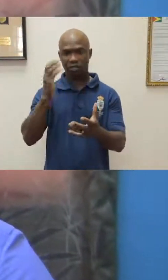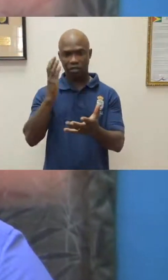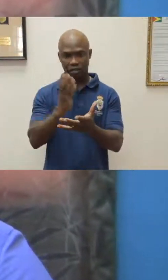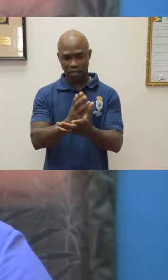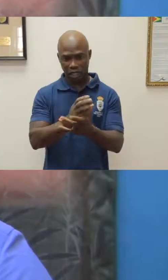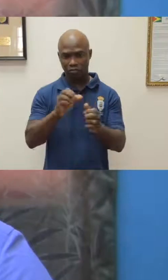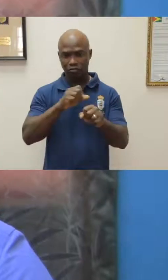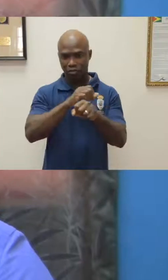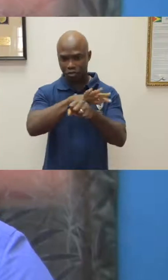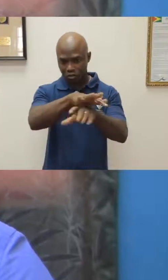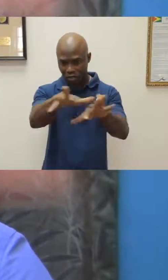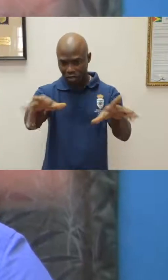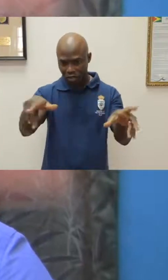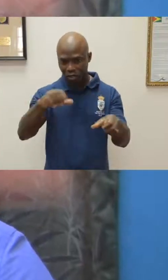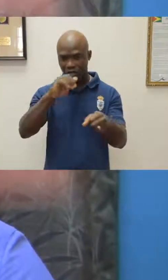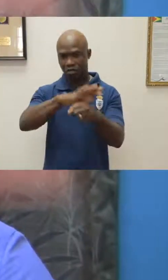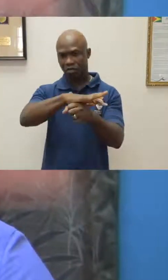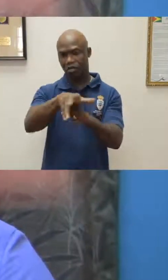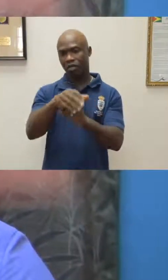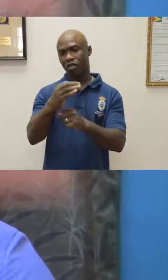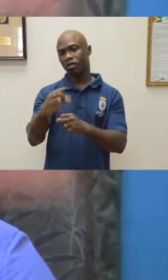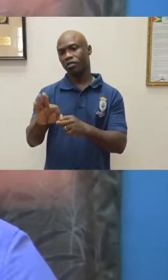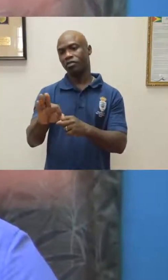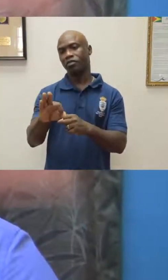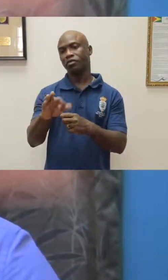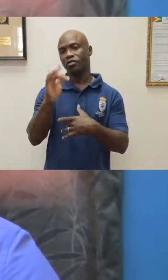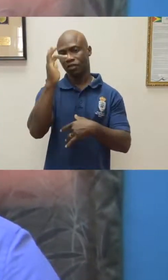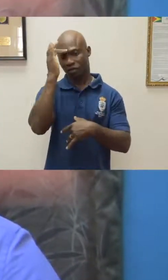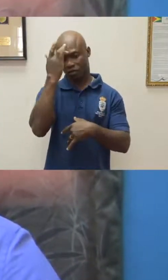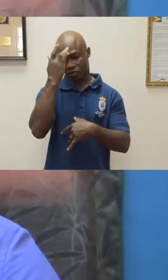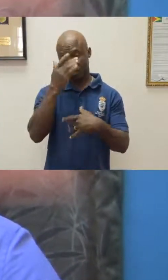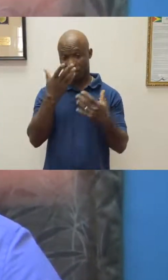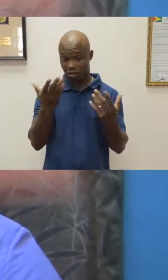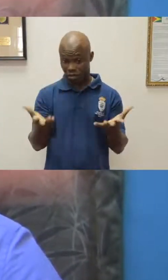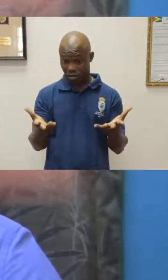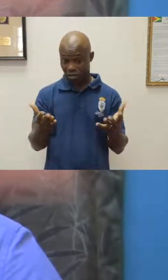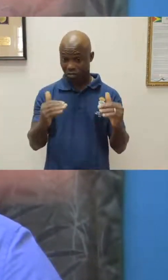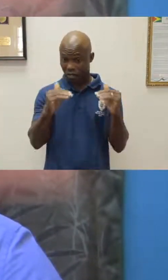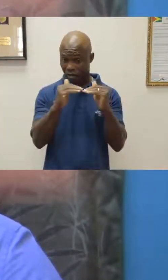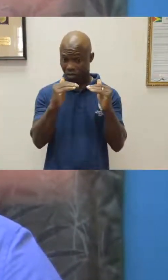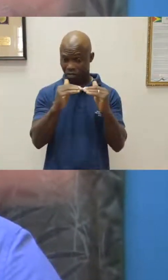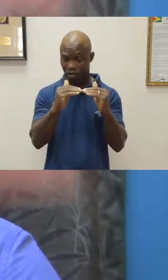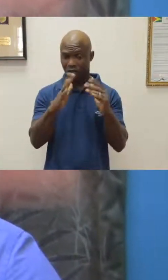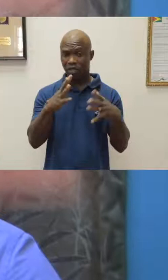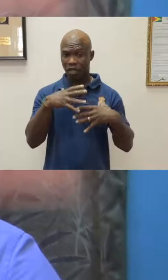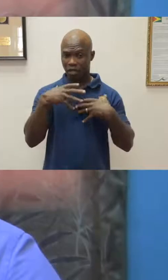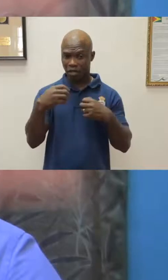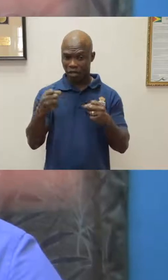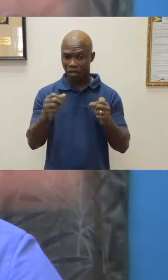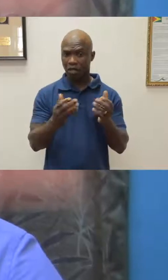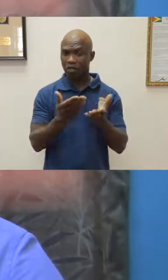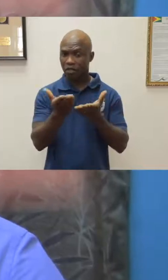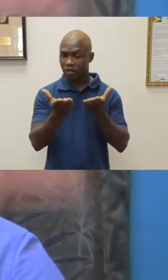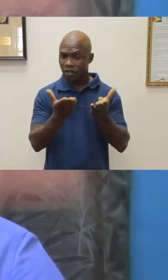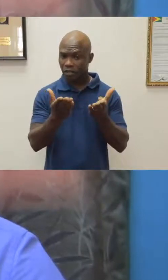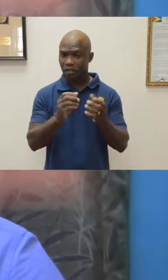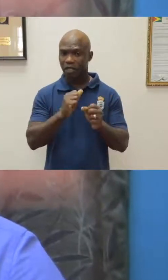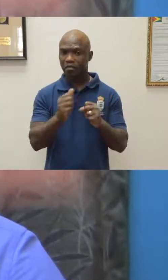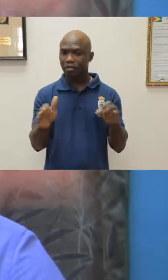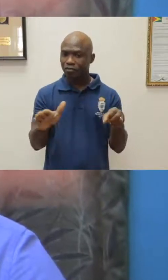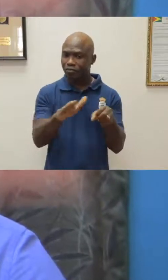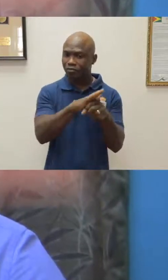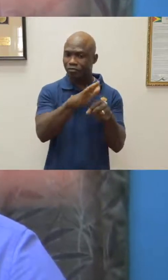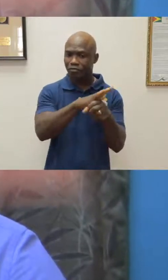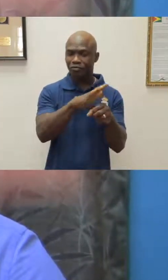transmission of the COVID-19 virus. These measures also ensure that our healthcare system does not become overwhelmed by a surge